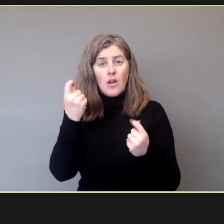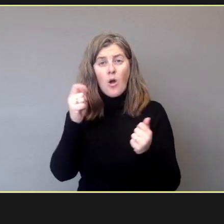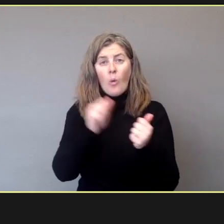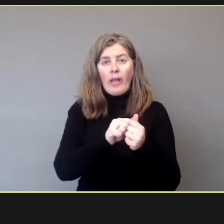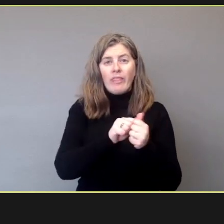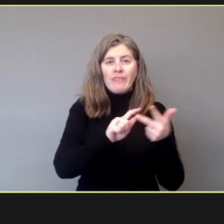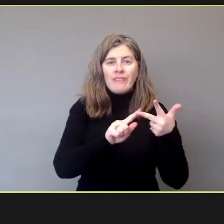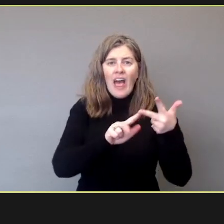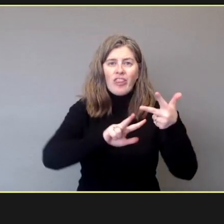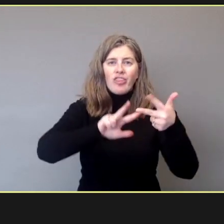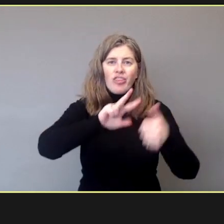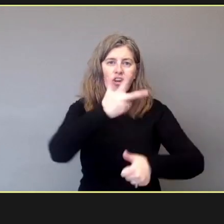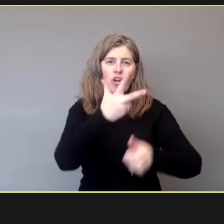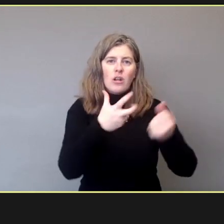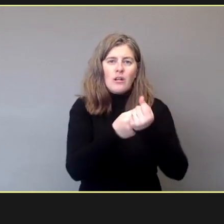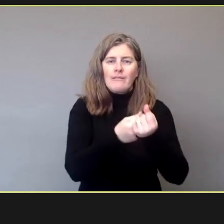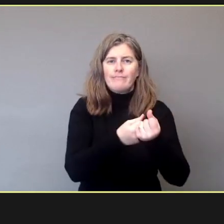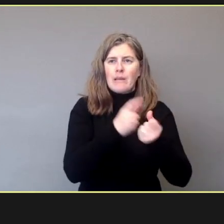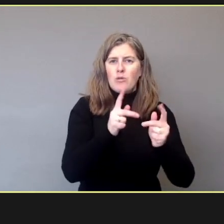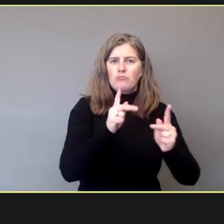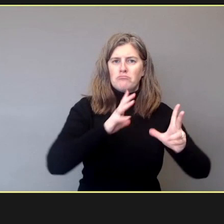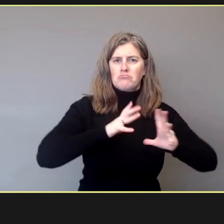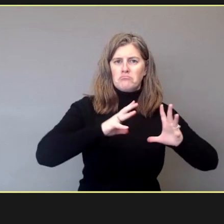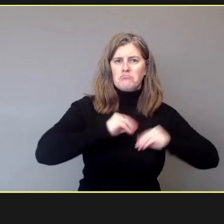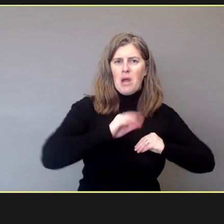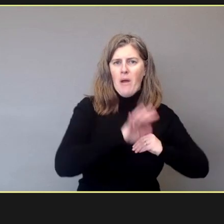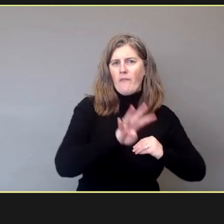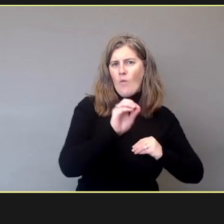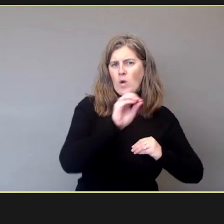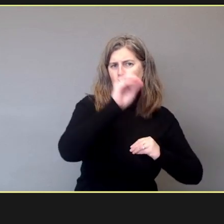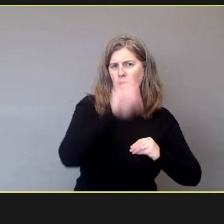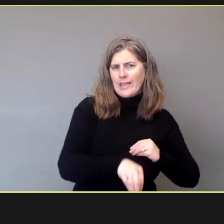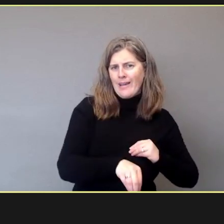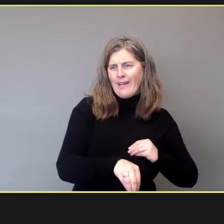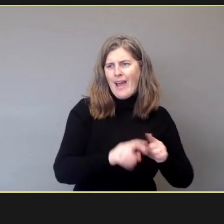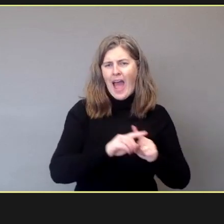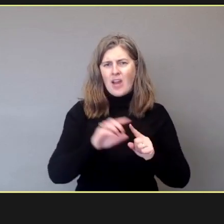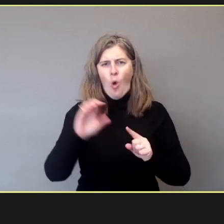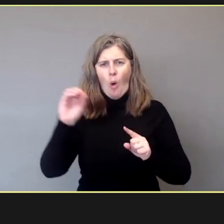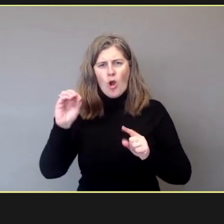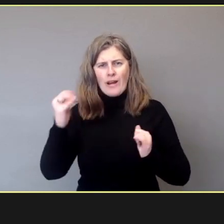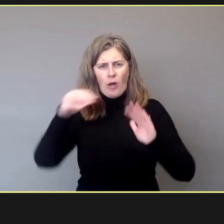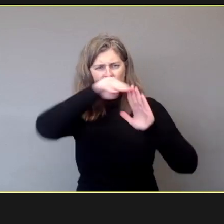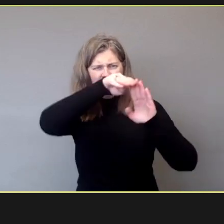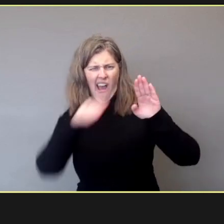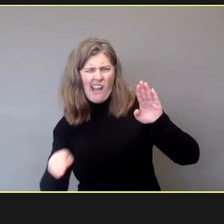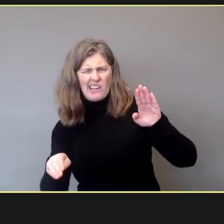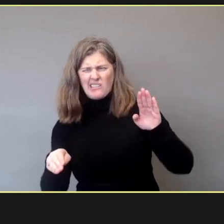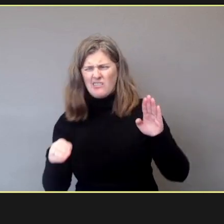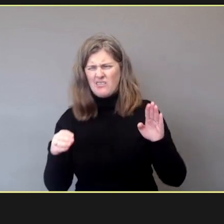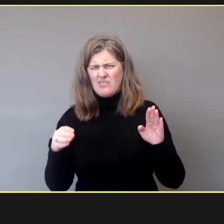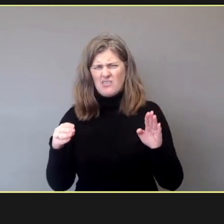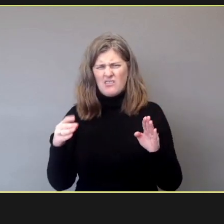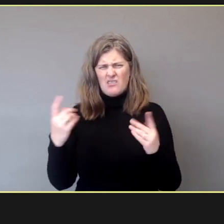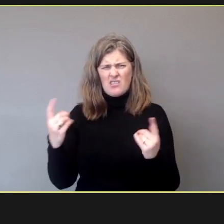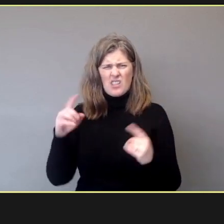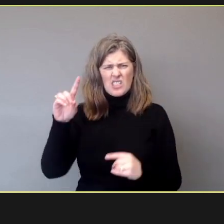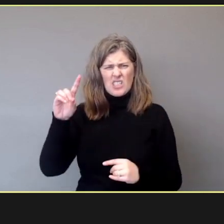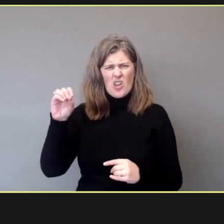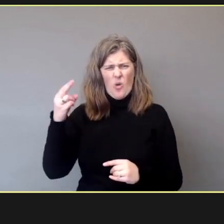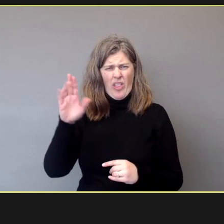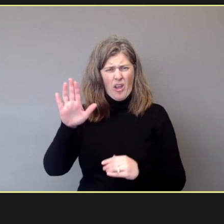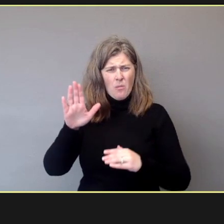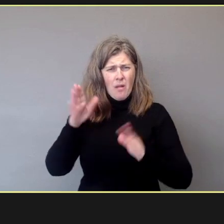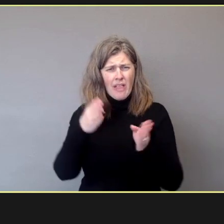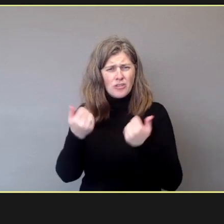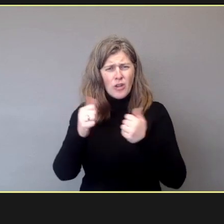booster uptake is only around 40%, and with this thought of Omicron declining, I'm kind of what is like DOH planning to try to